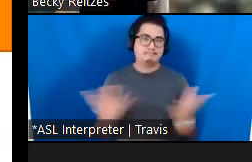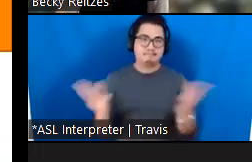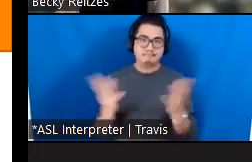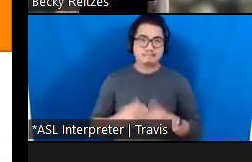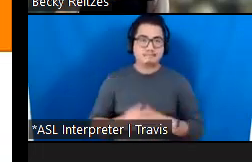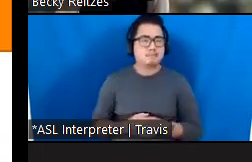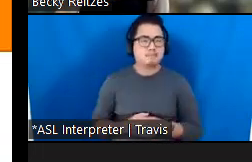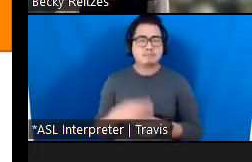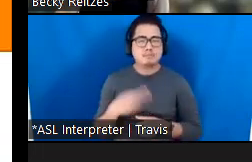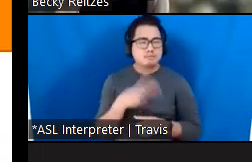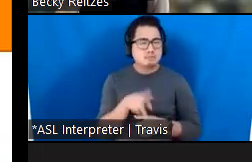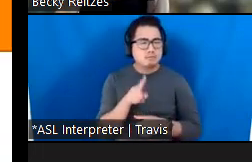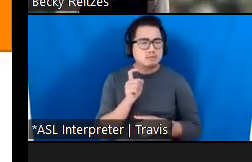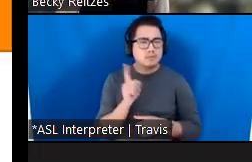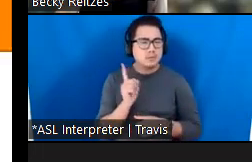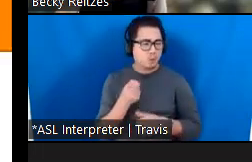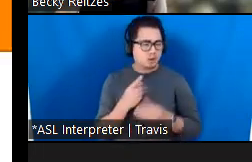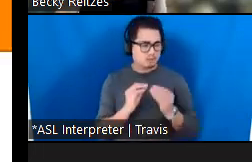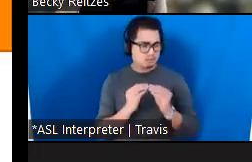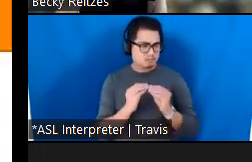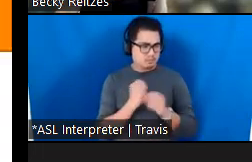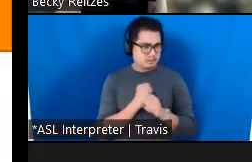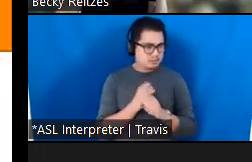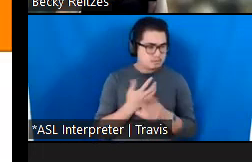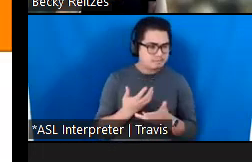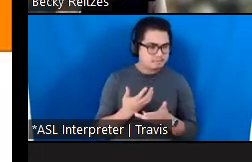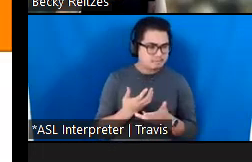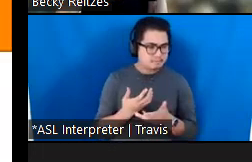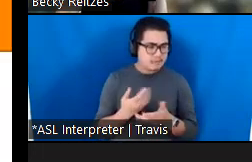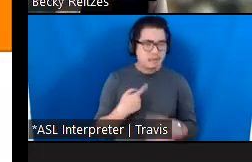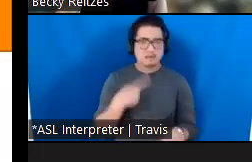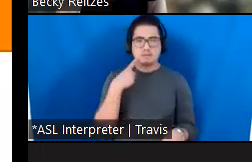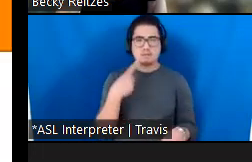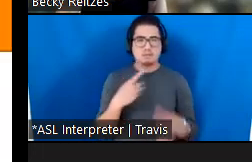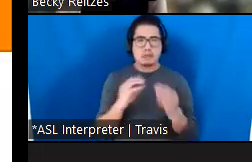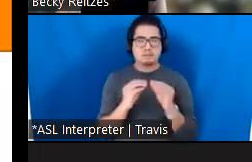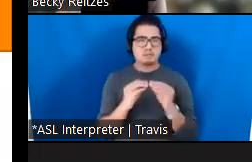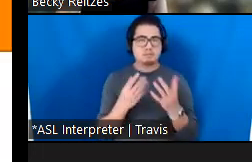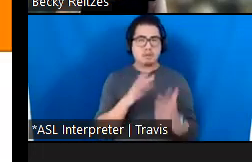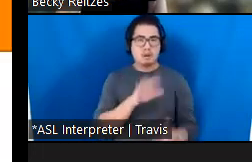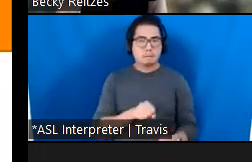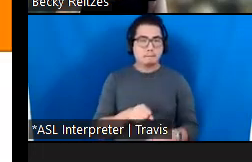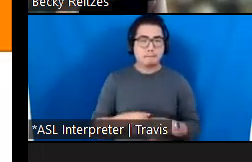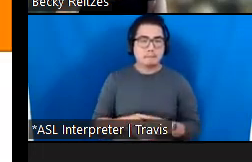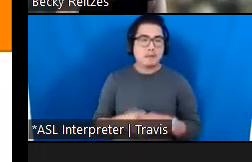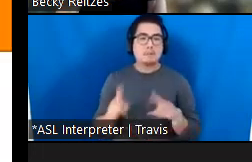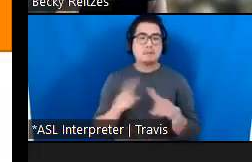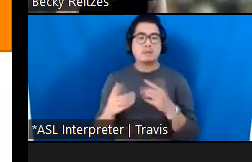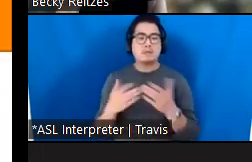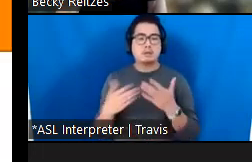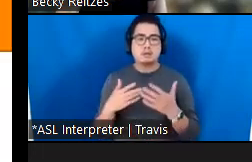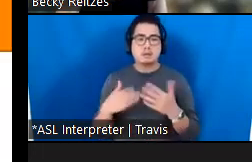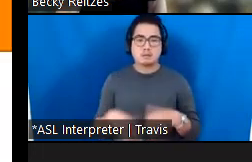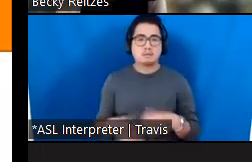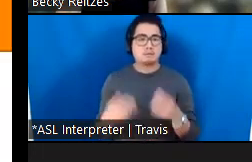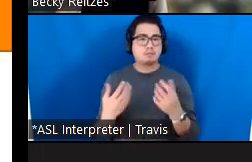go? Well, I guess the number dropped off, but there were over 17,000 people in the study, which is,